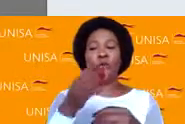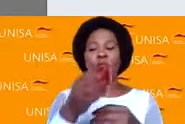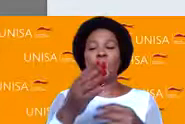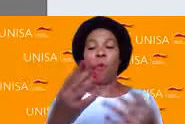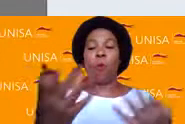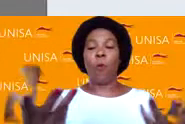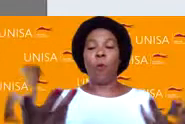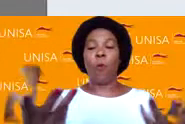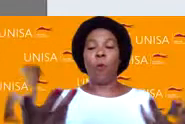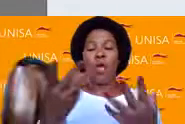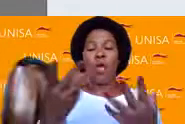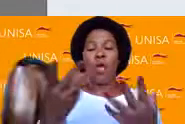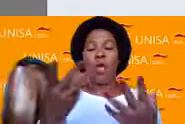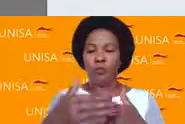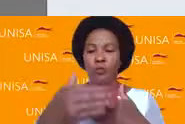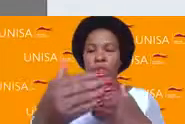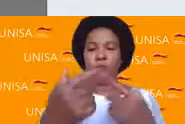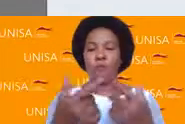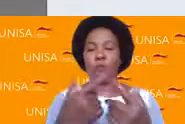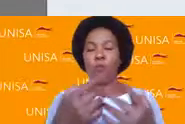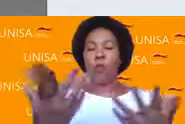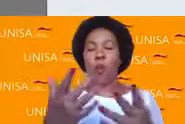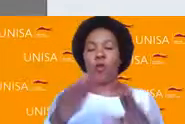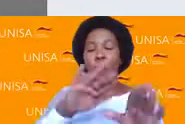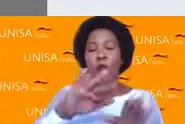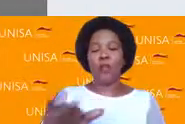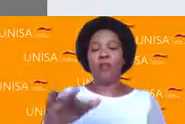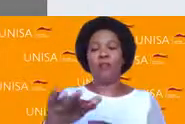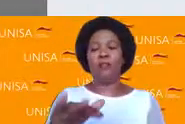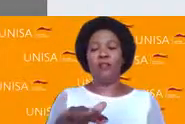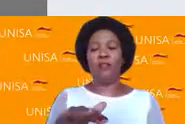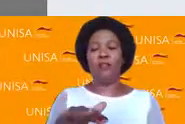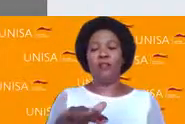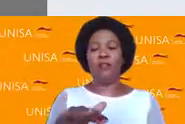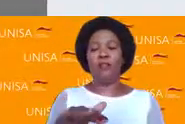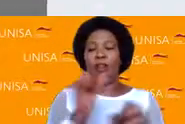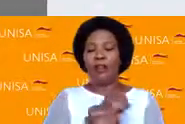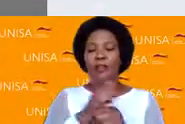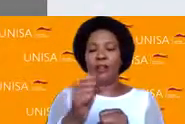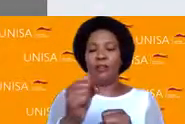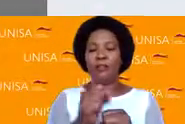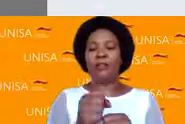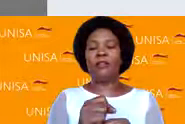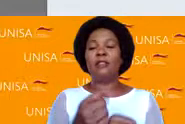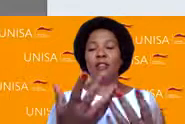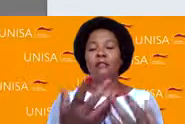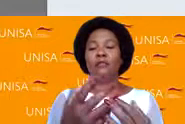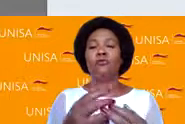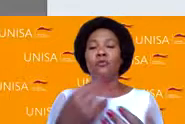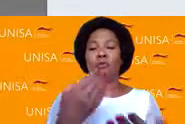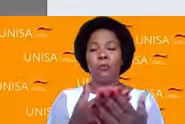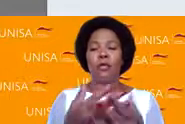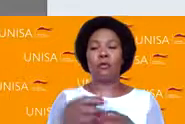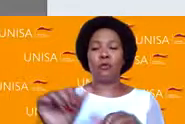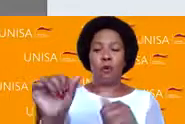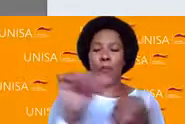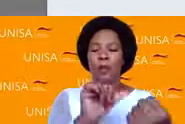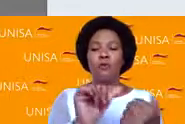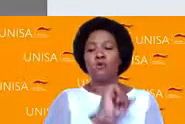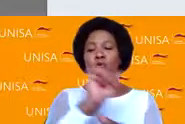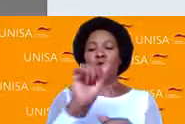off. As long as you haven't submitted it already for grading at the end, then you will be able to go back to your quiz and